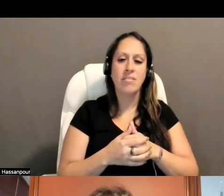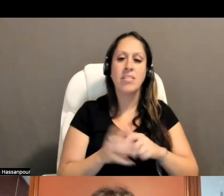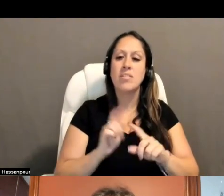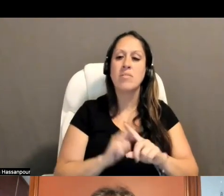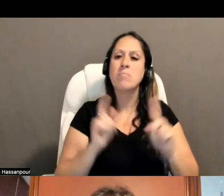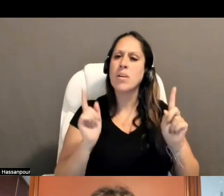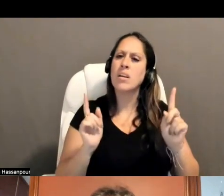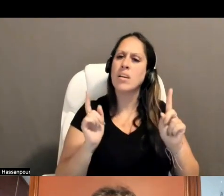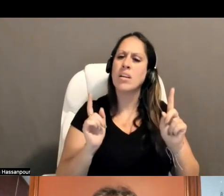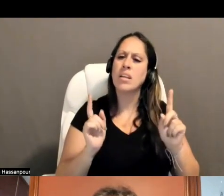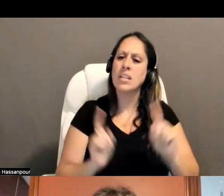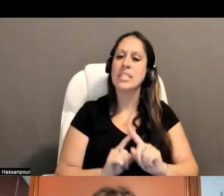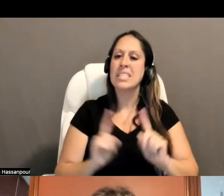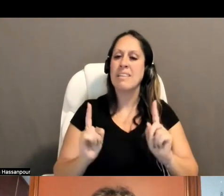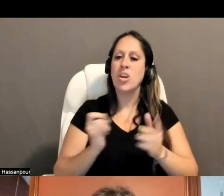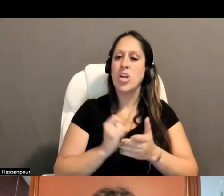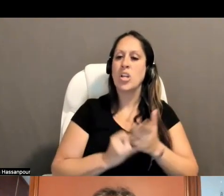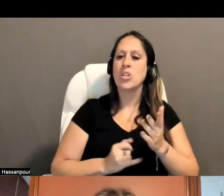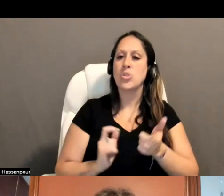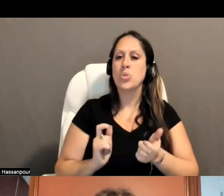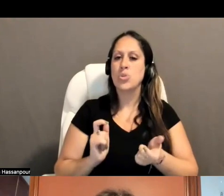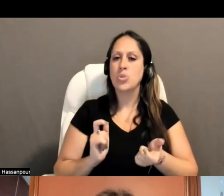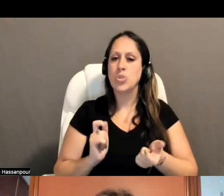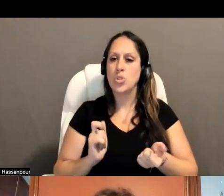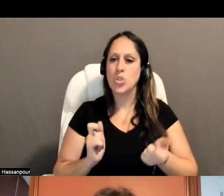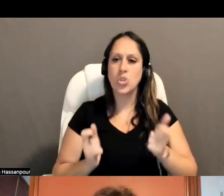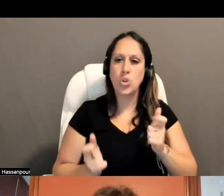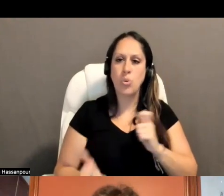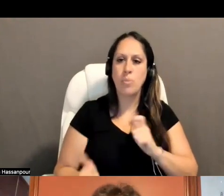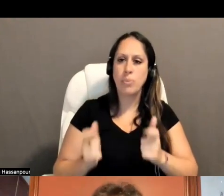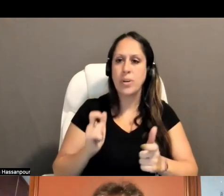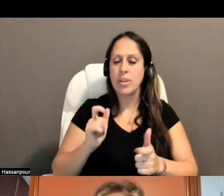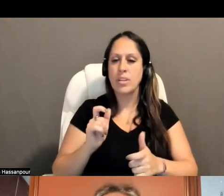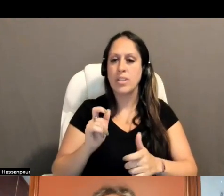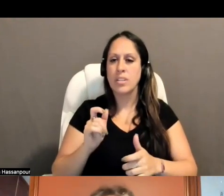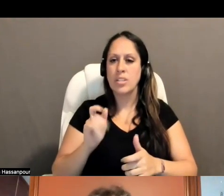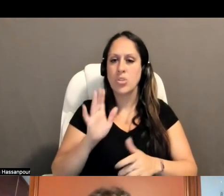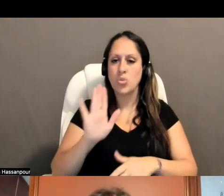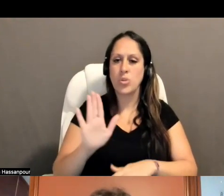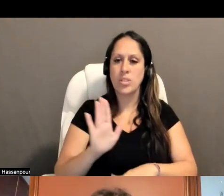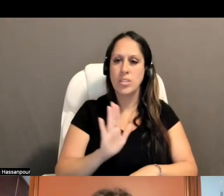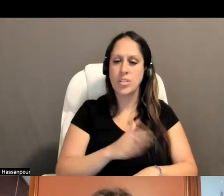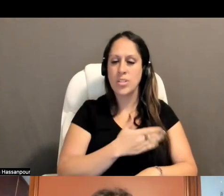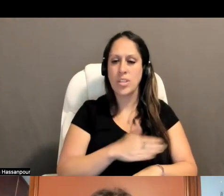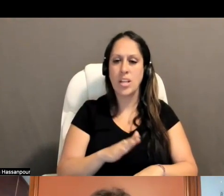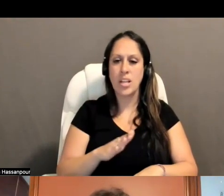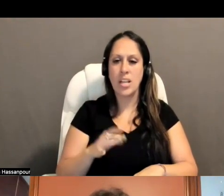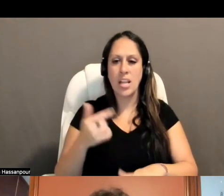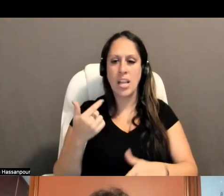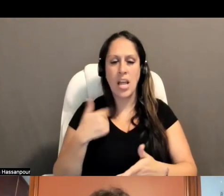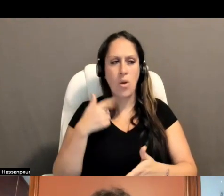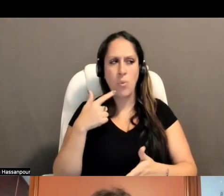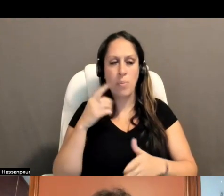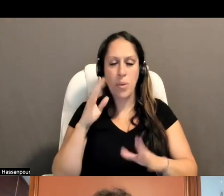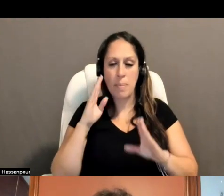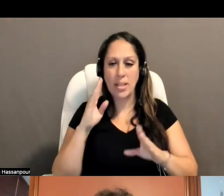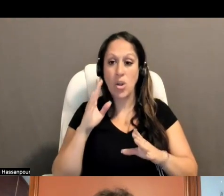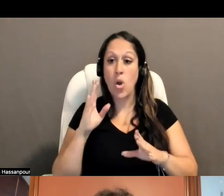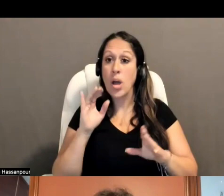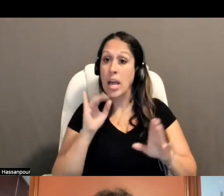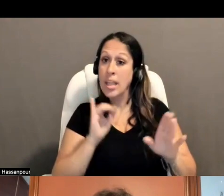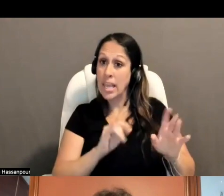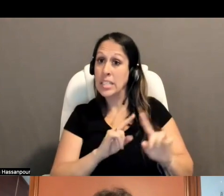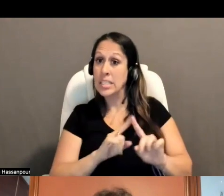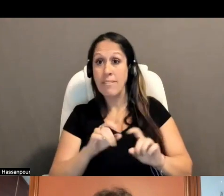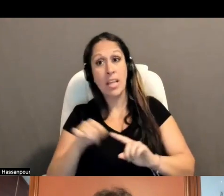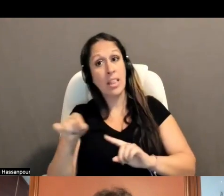But it's a different artist interpreting your stuff. Yeah. So I'm kind Yeah. of technically oriented. I would be paying attention. Oh, there's a